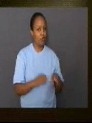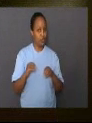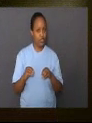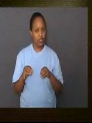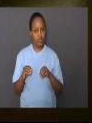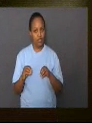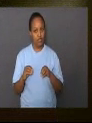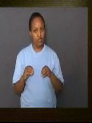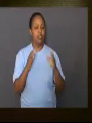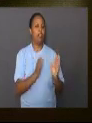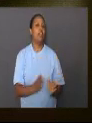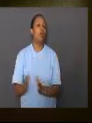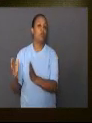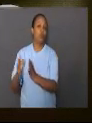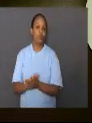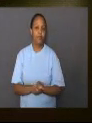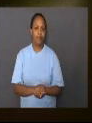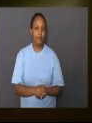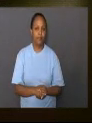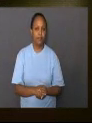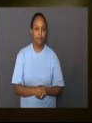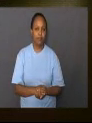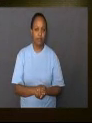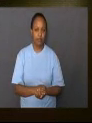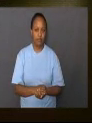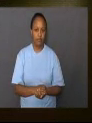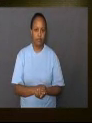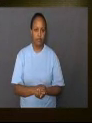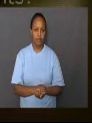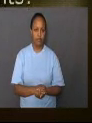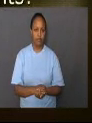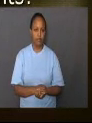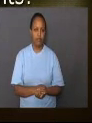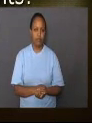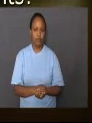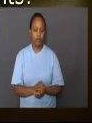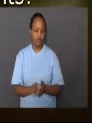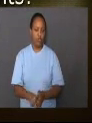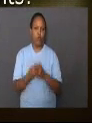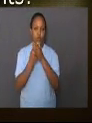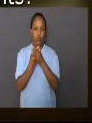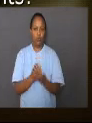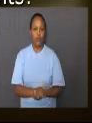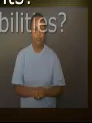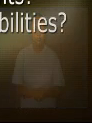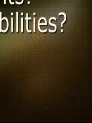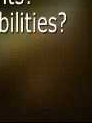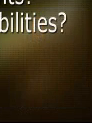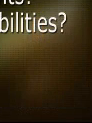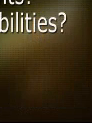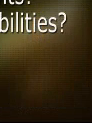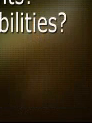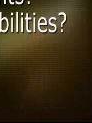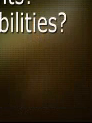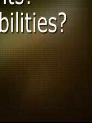Students, let's get ready. Begin.